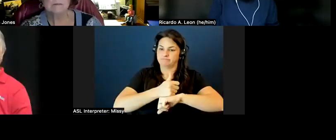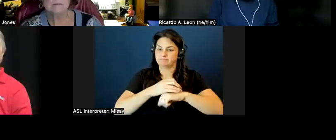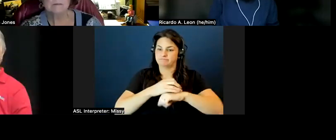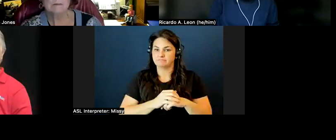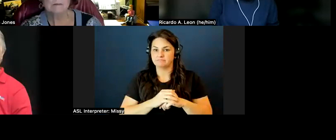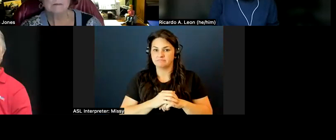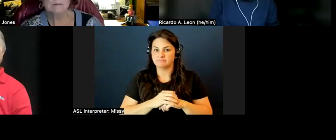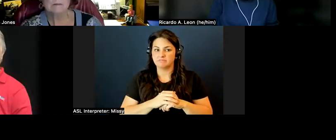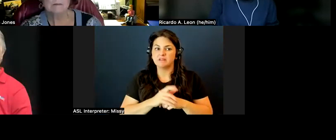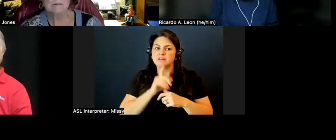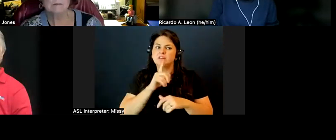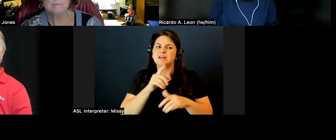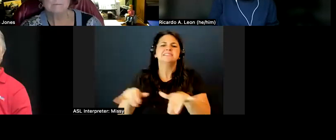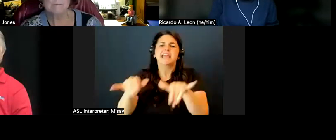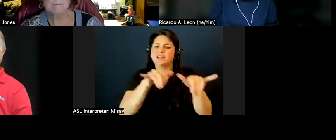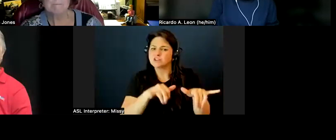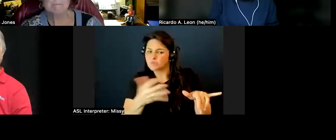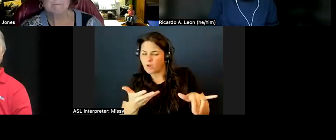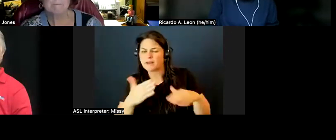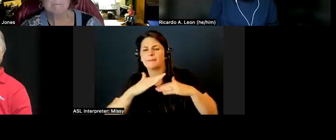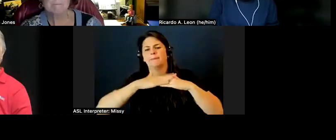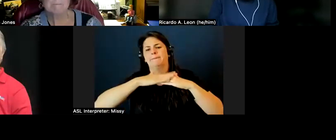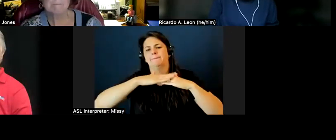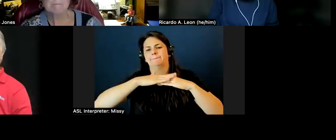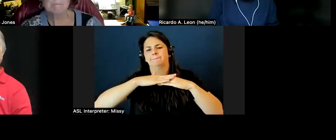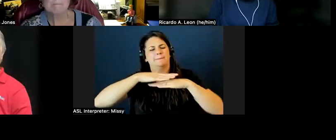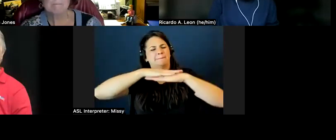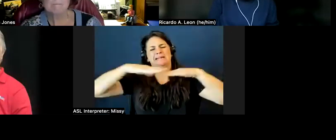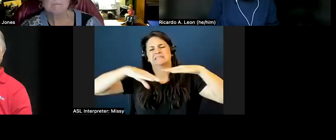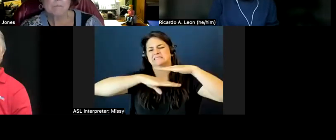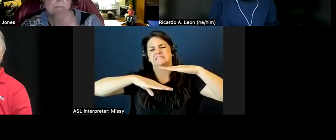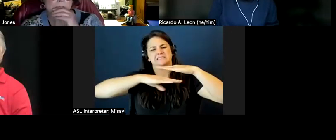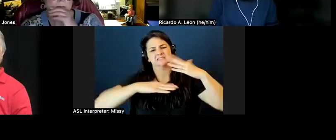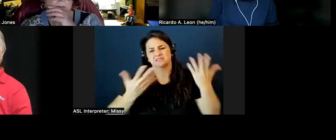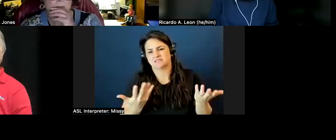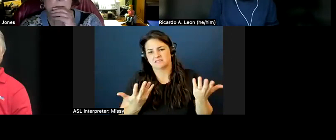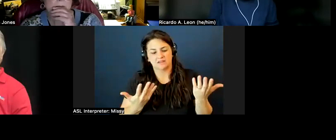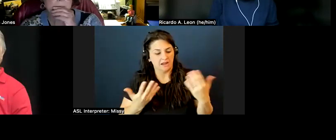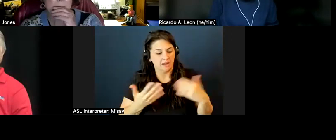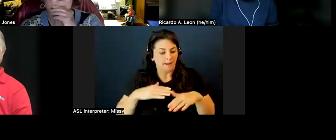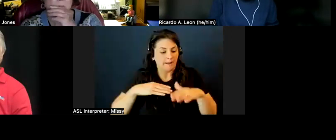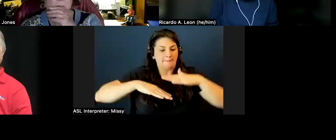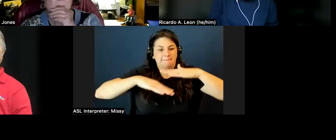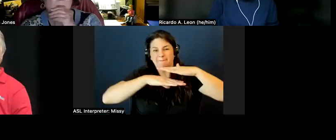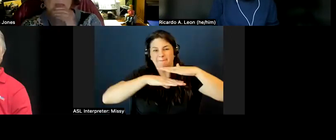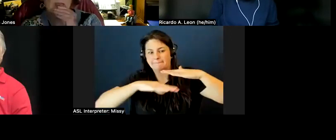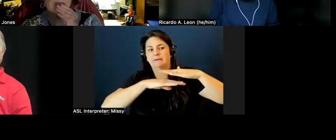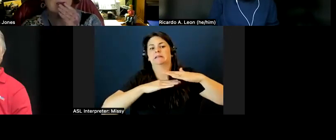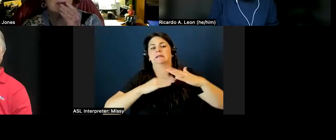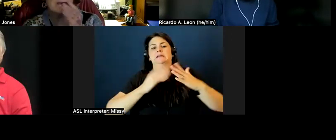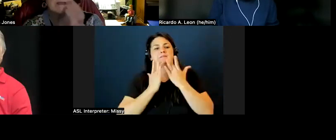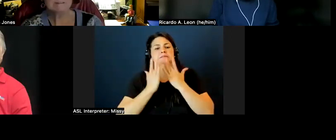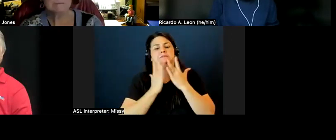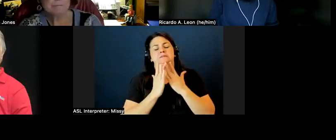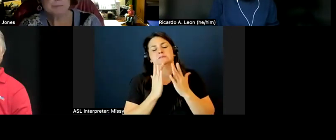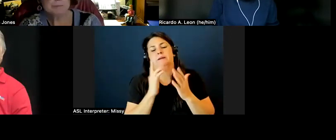earlier, standards are minimums. And it's what you need to do minimally to get by.